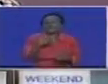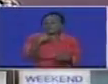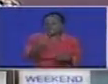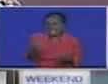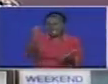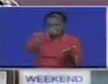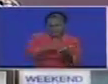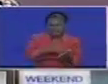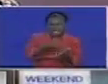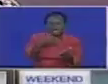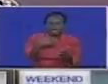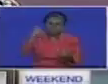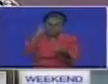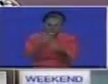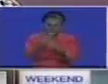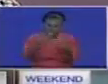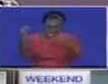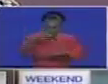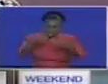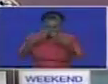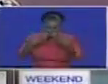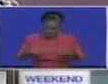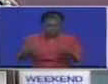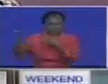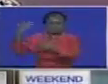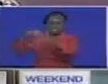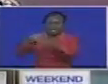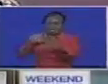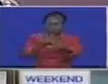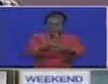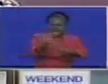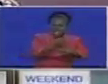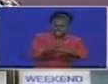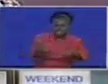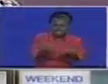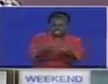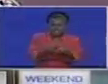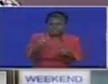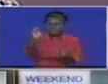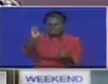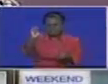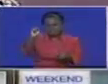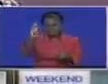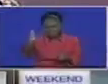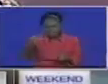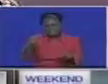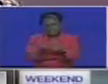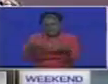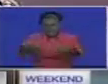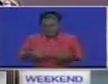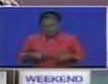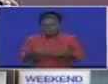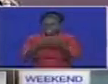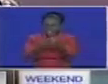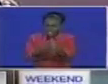again that we have done elections before as a party. We have branches, we have sub-branches, we have locations, we have a youth league up to national, we have a women